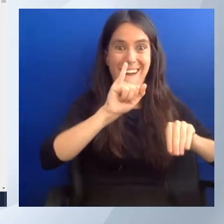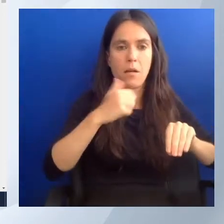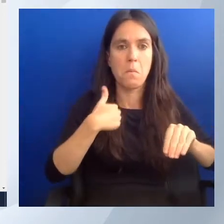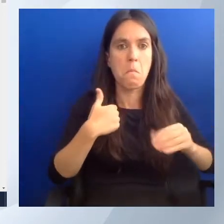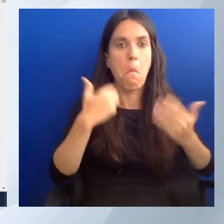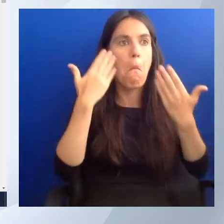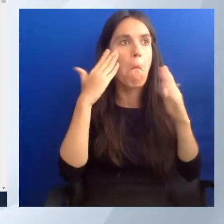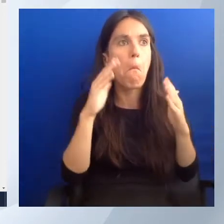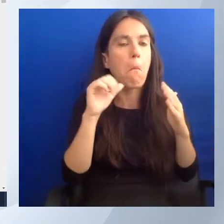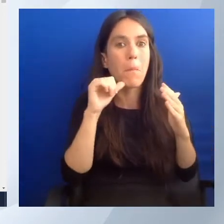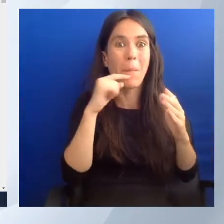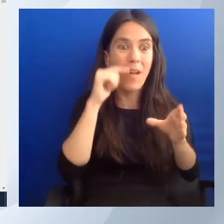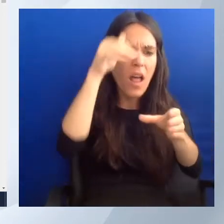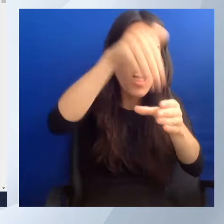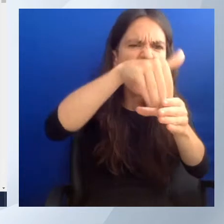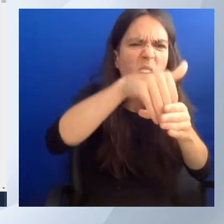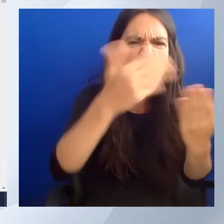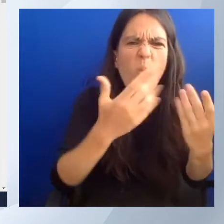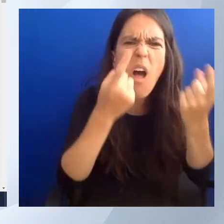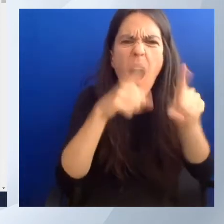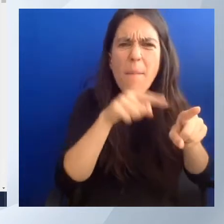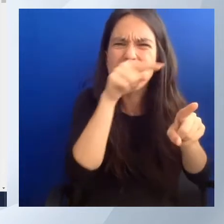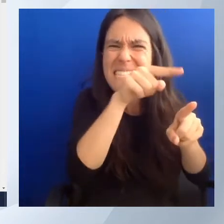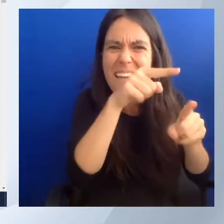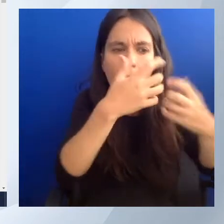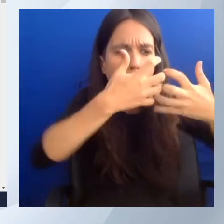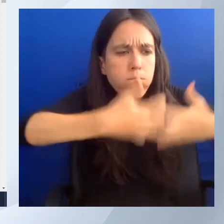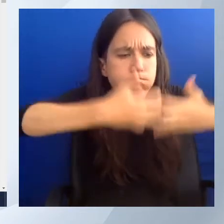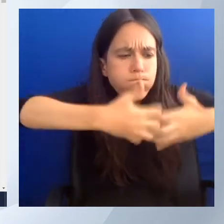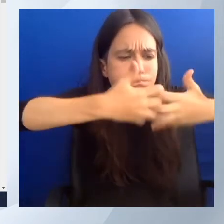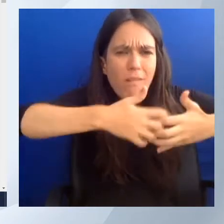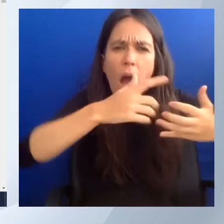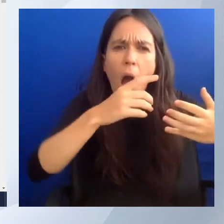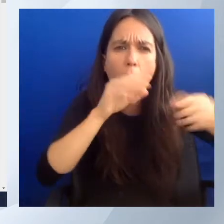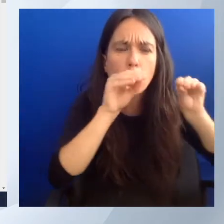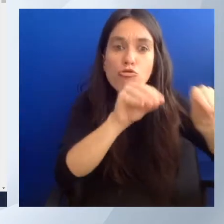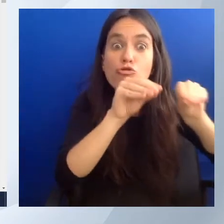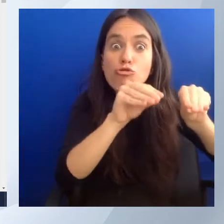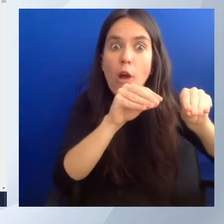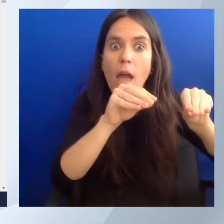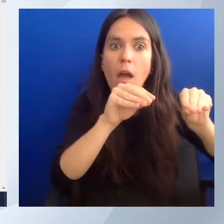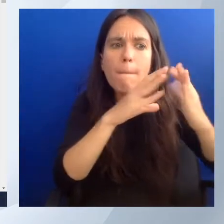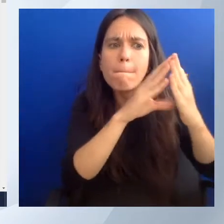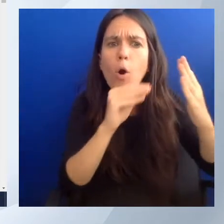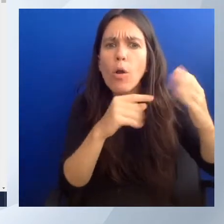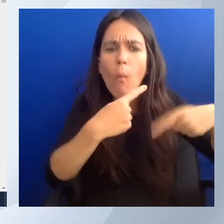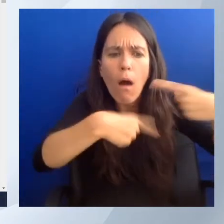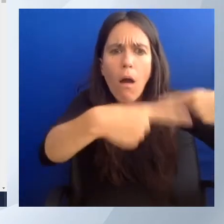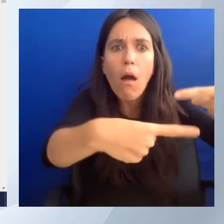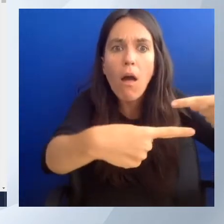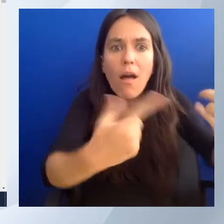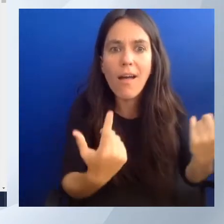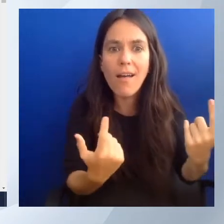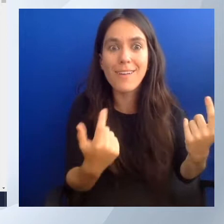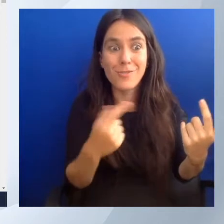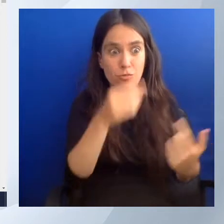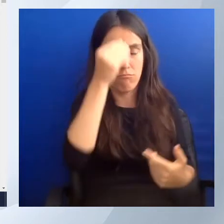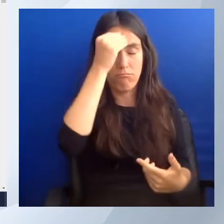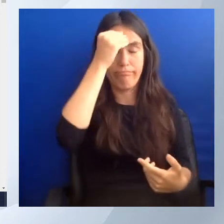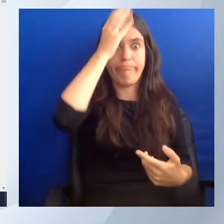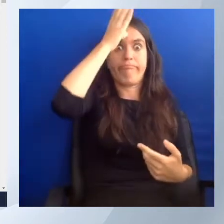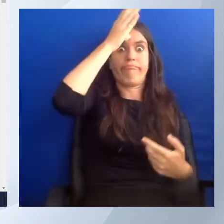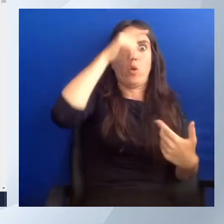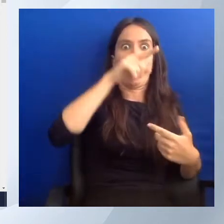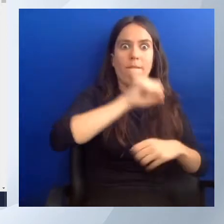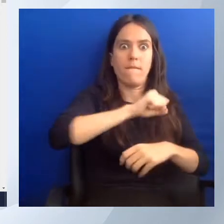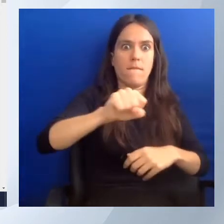model. So when we train a machine learning model, and in this case we're training a supervised model, I'm trying